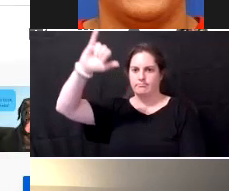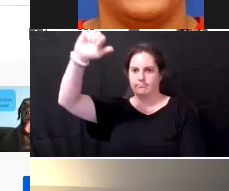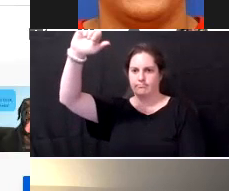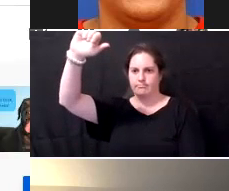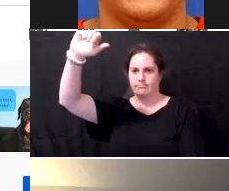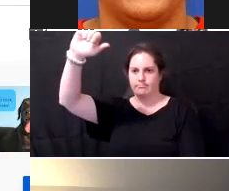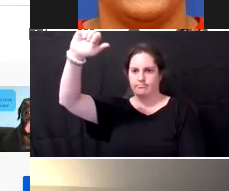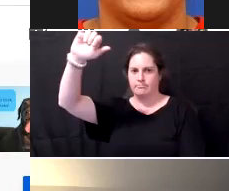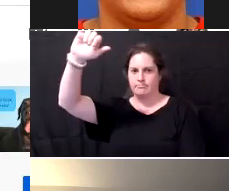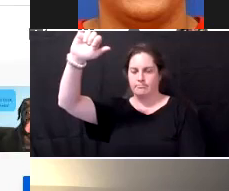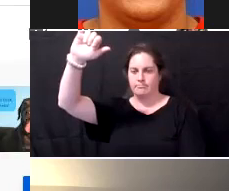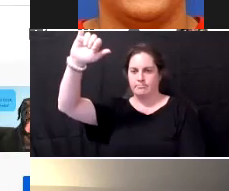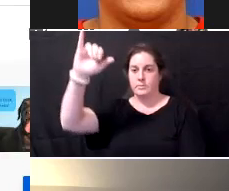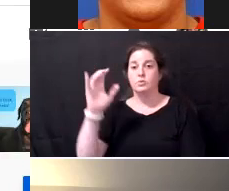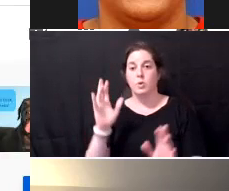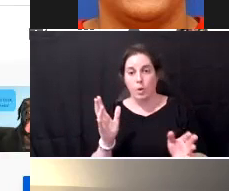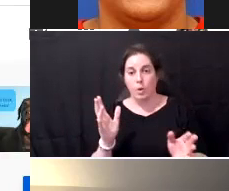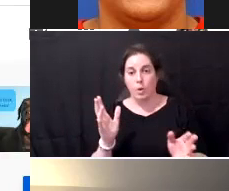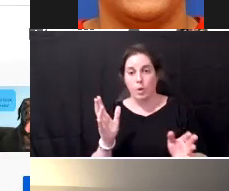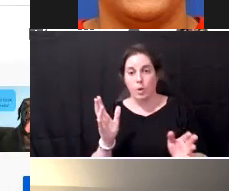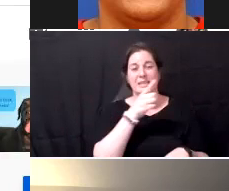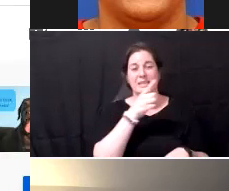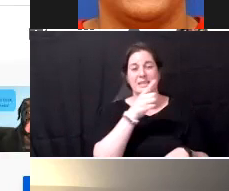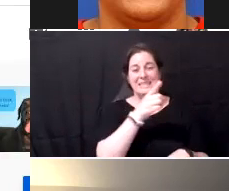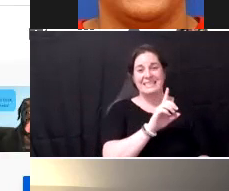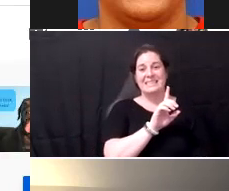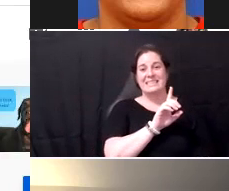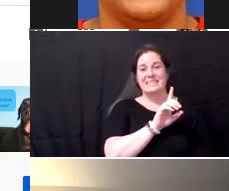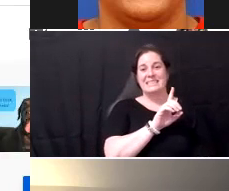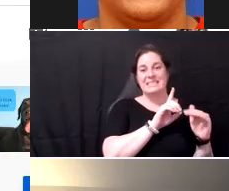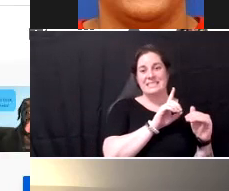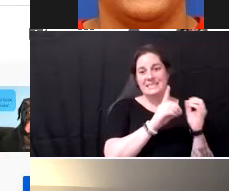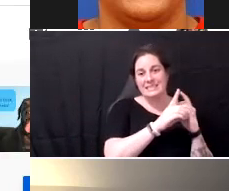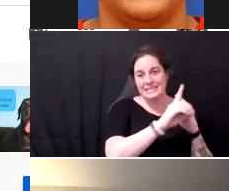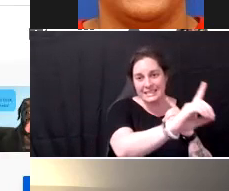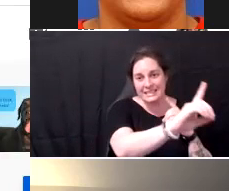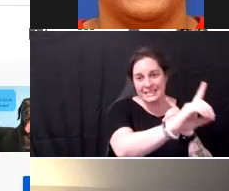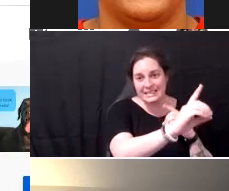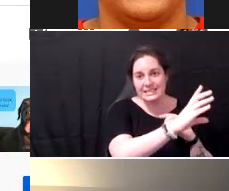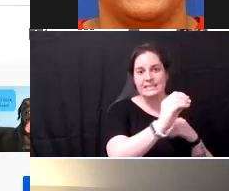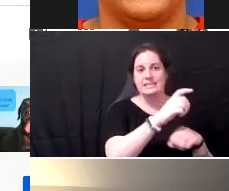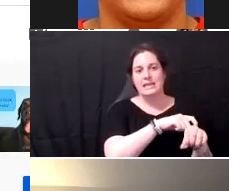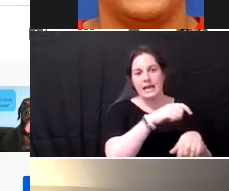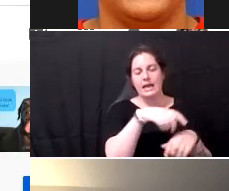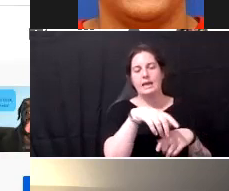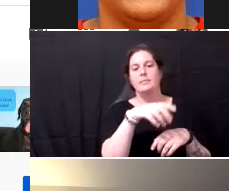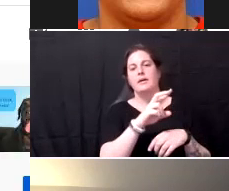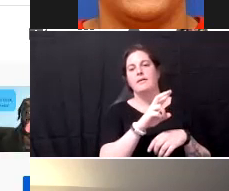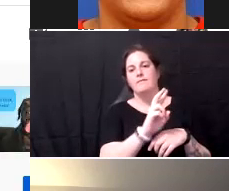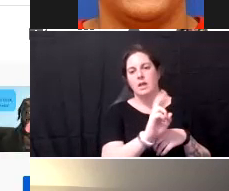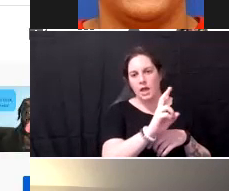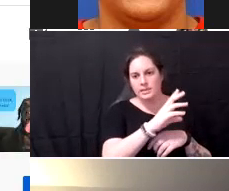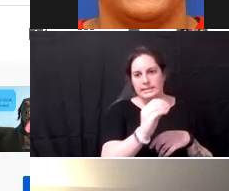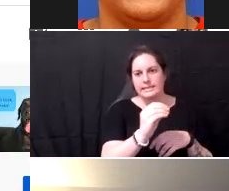these graphs, although this is distance and time, velocity and time, acceleration and time, in